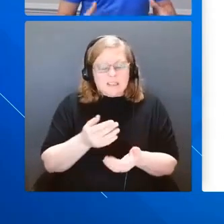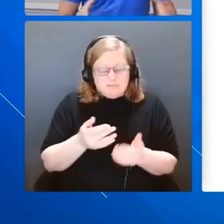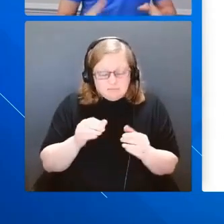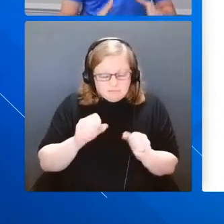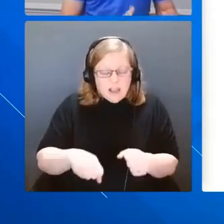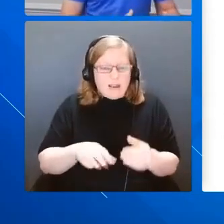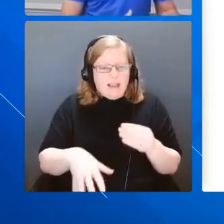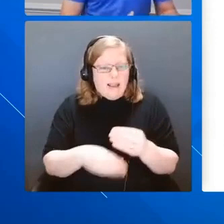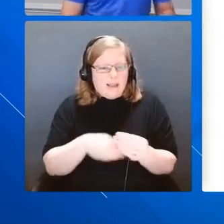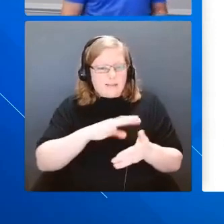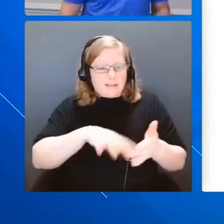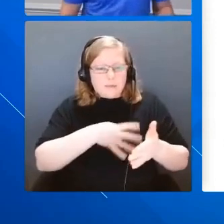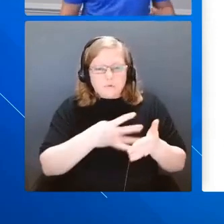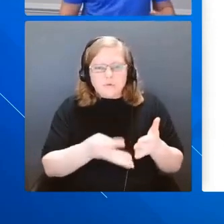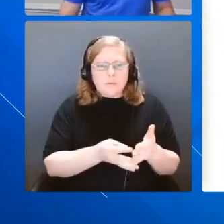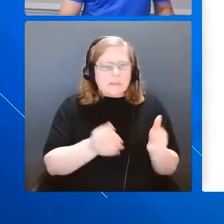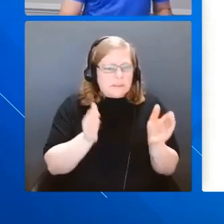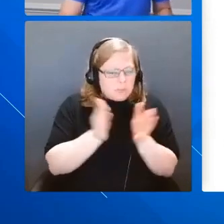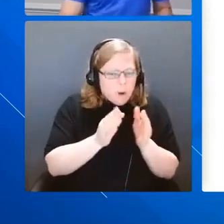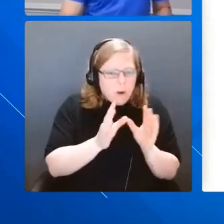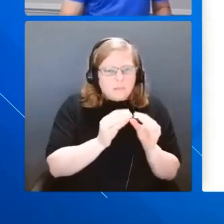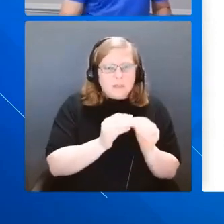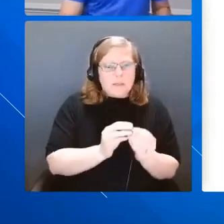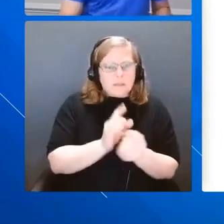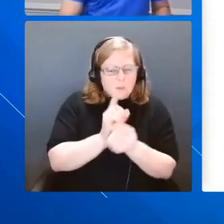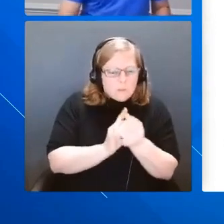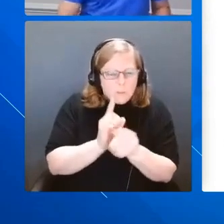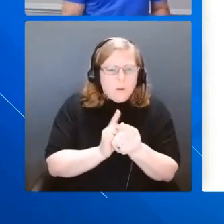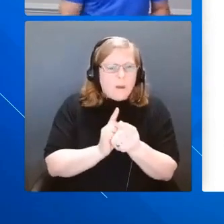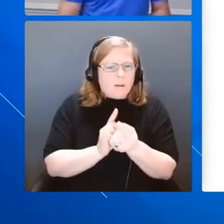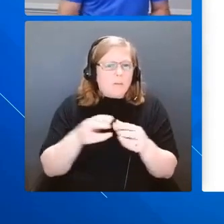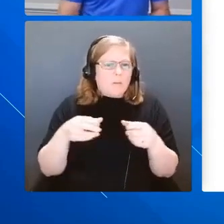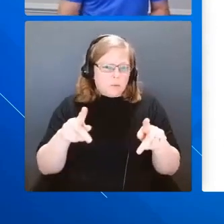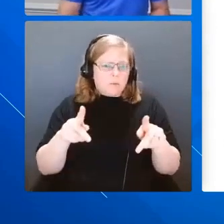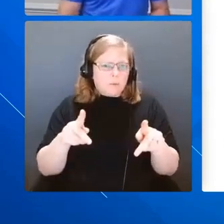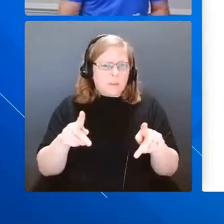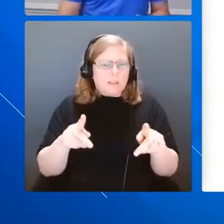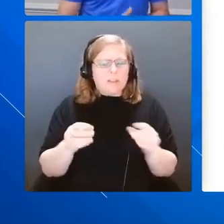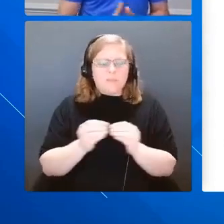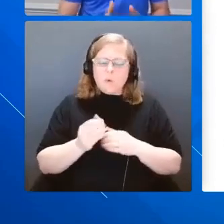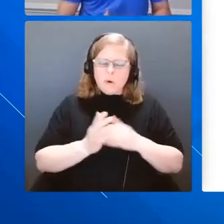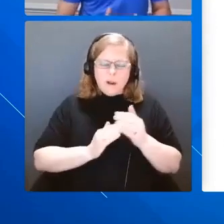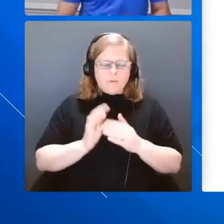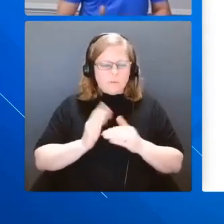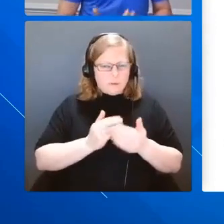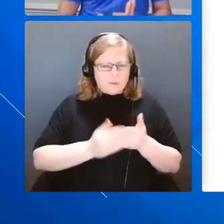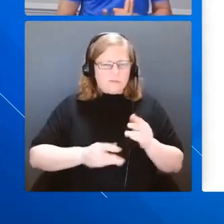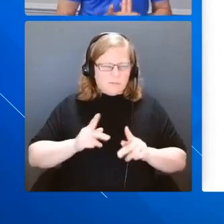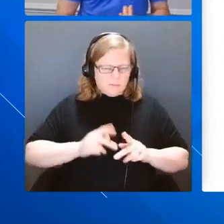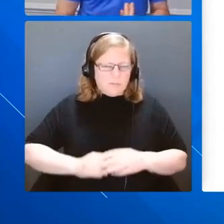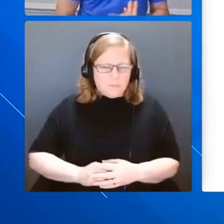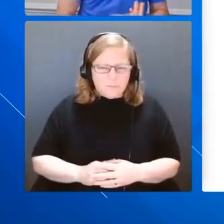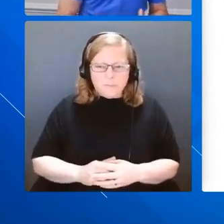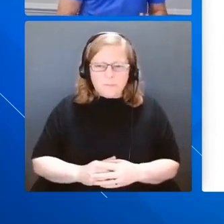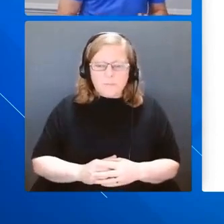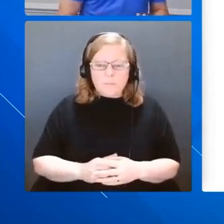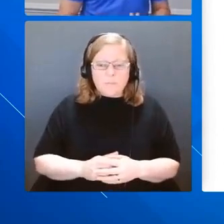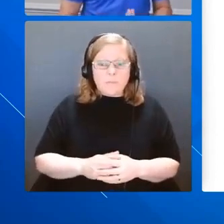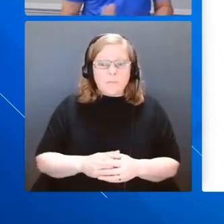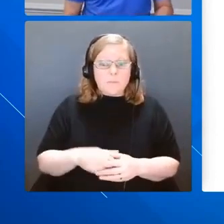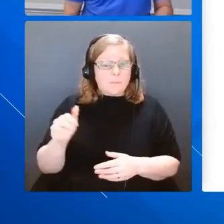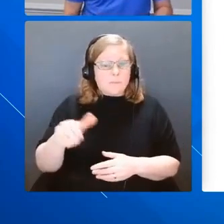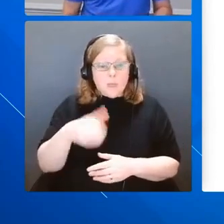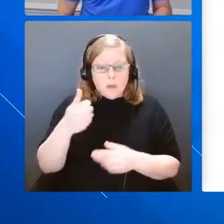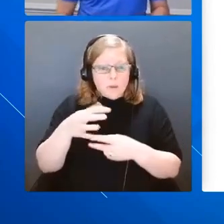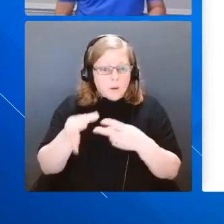group like-minded meetings, they go a long way. Finally, not everybody needs to be in person. Considering using